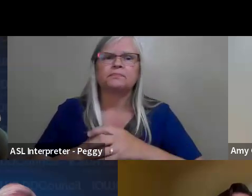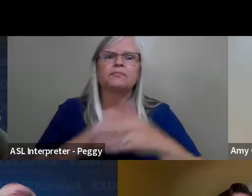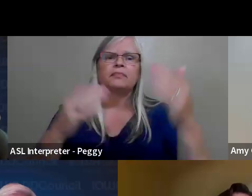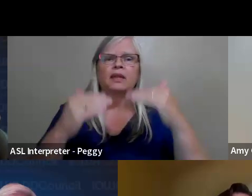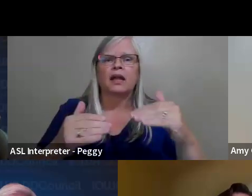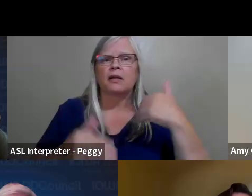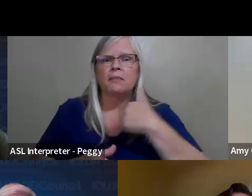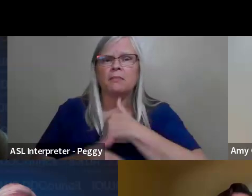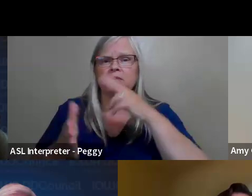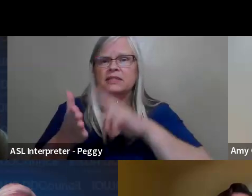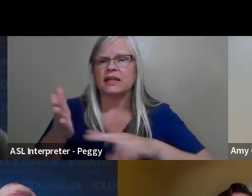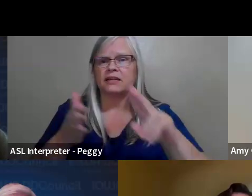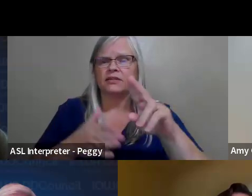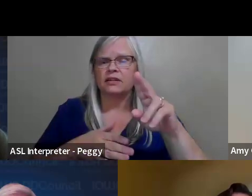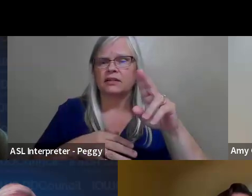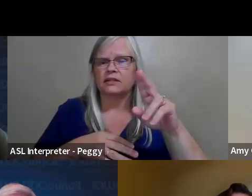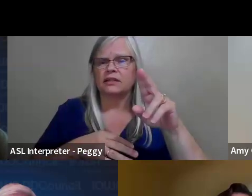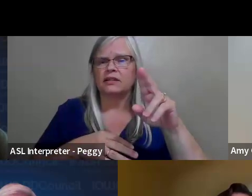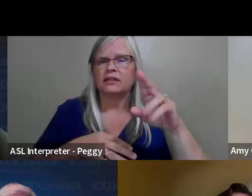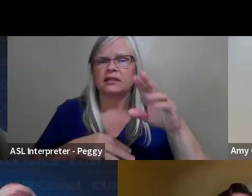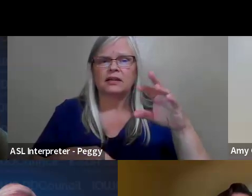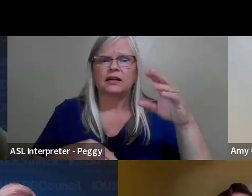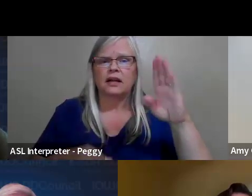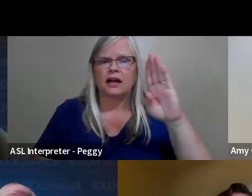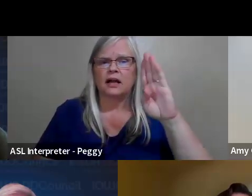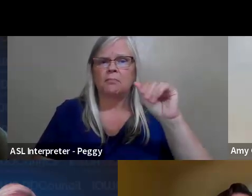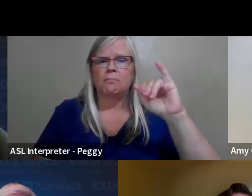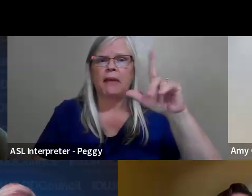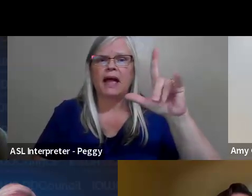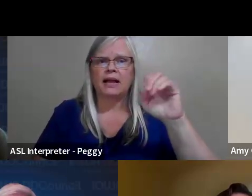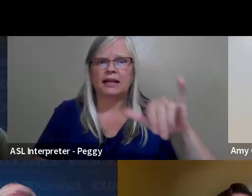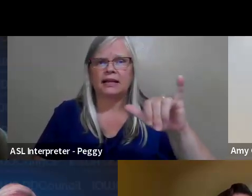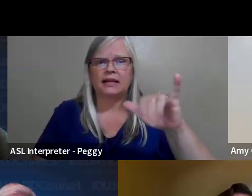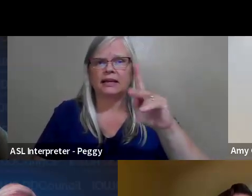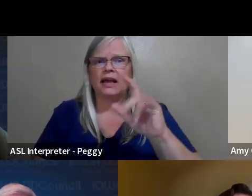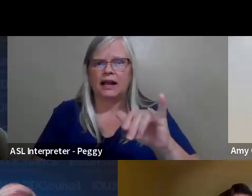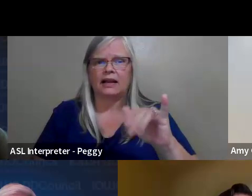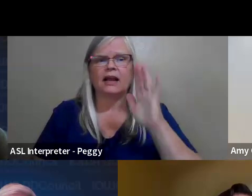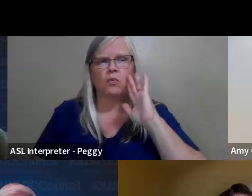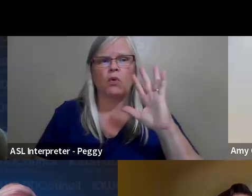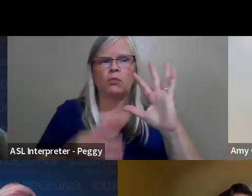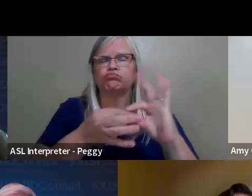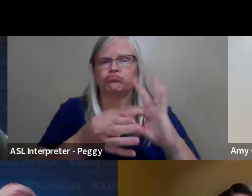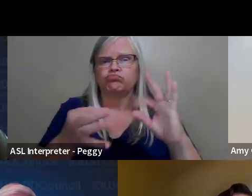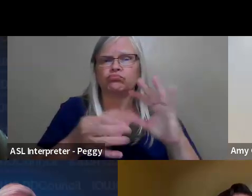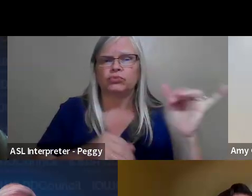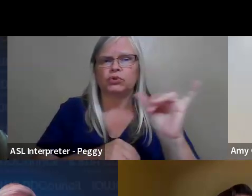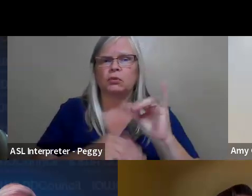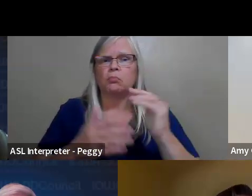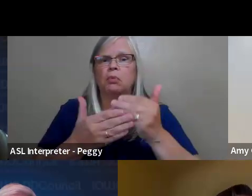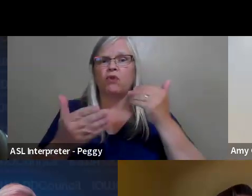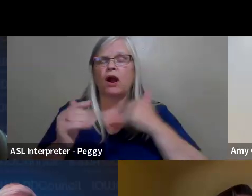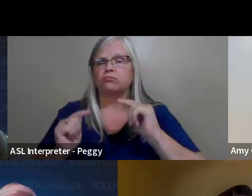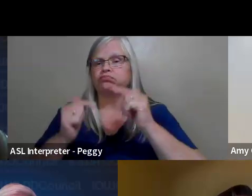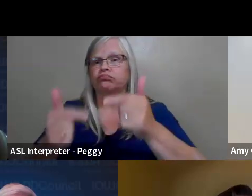of the Secretary of State staff, Bailey Kelly, who will be giving us an election update as well, too. But before I turn it over to